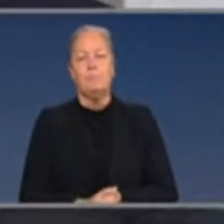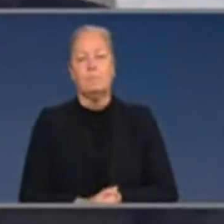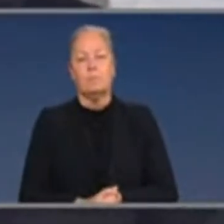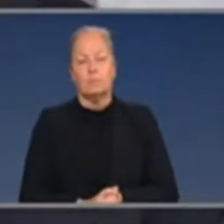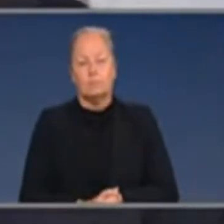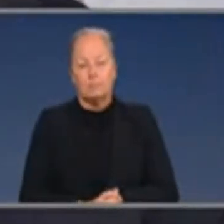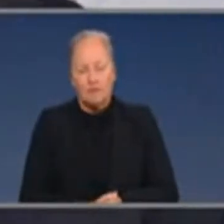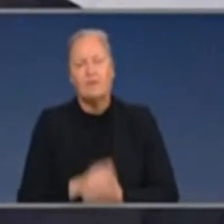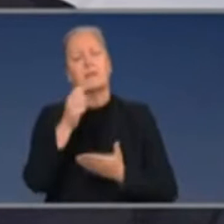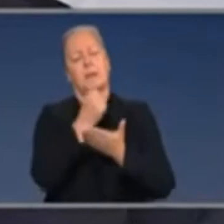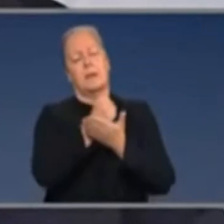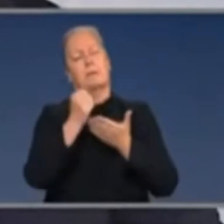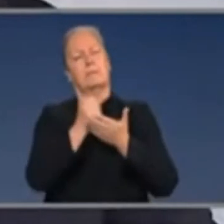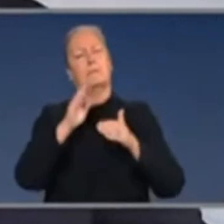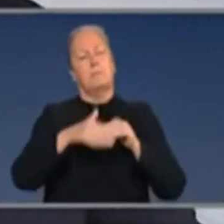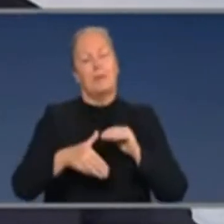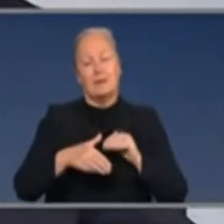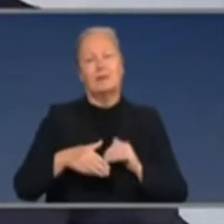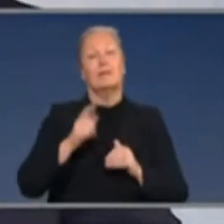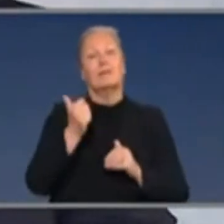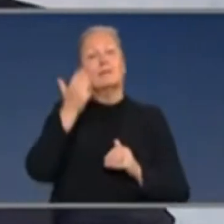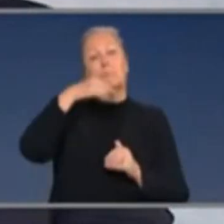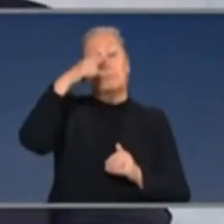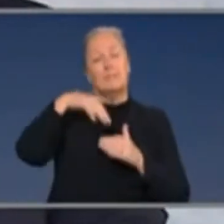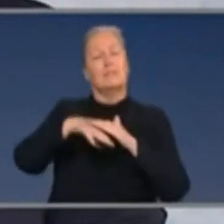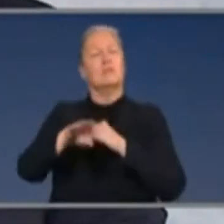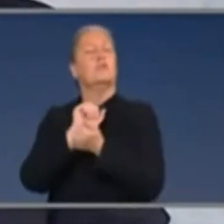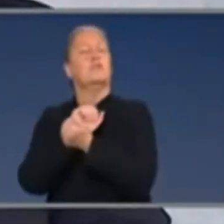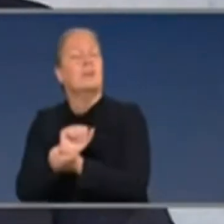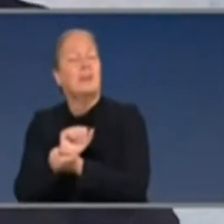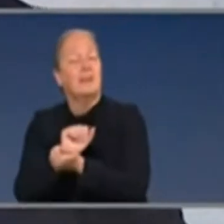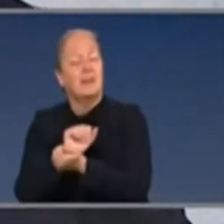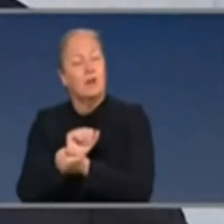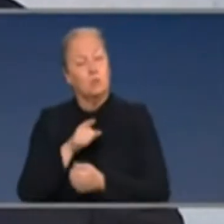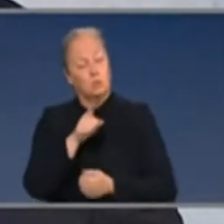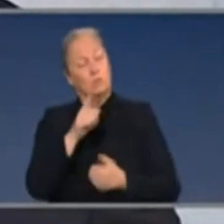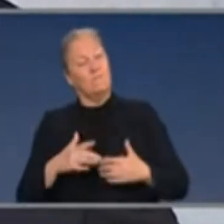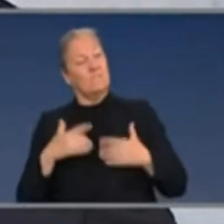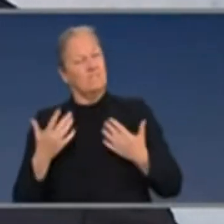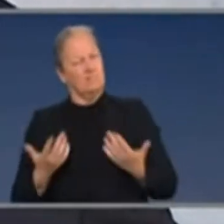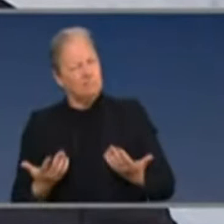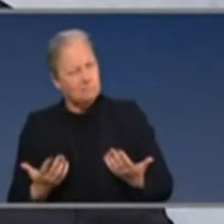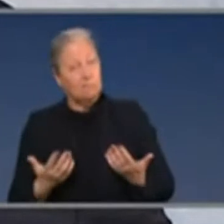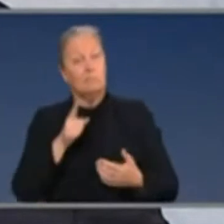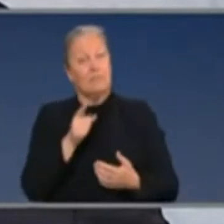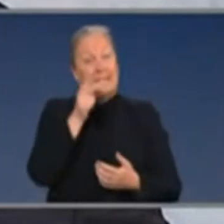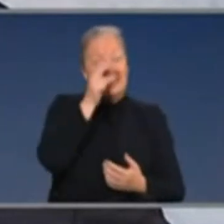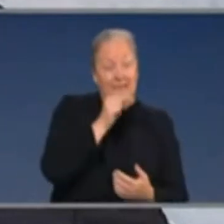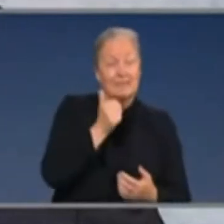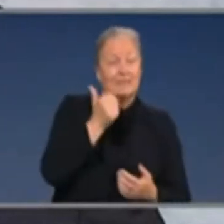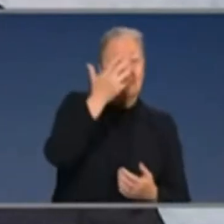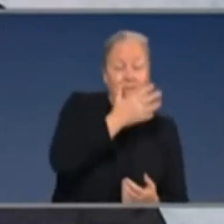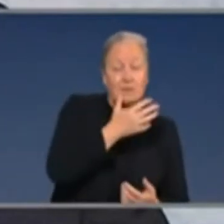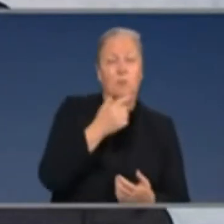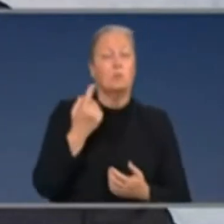around incarceration rates. Are you confident, given the overrepresentation of young people, in particular in detention, young Indigenous people,